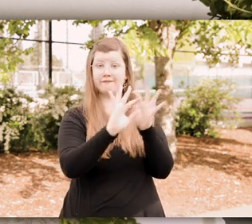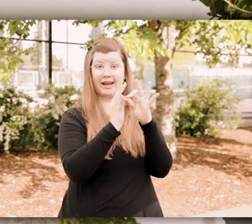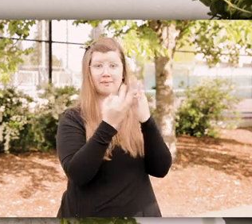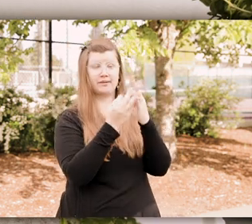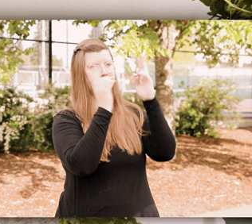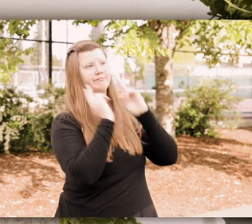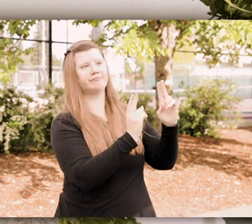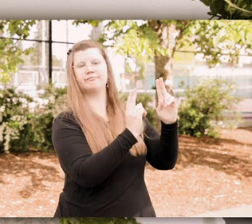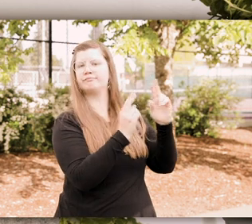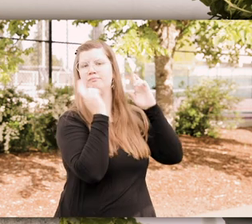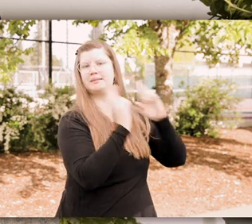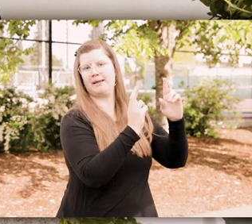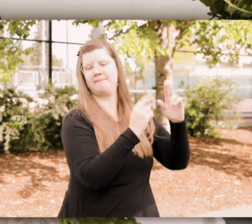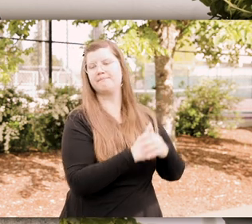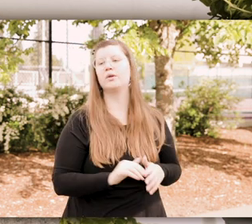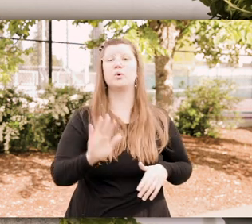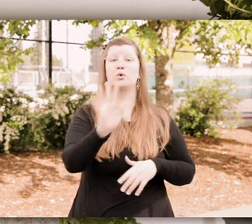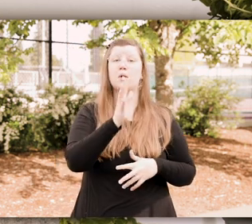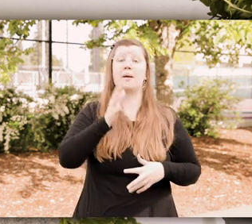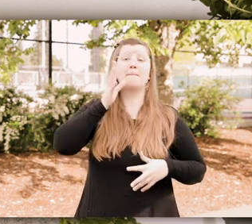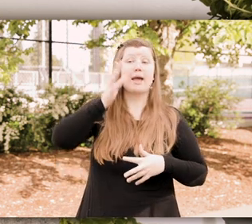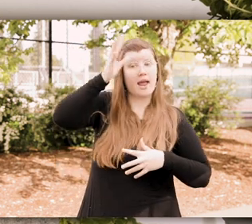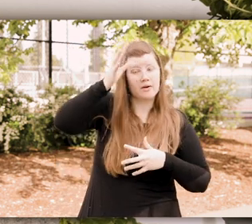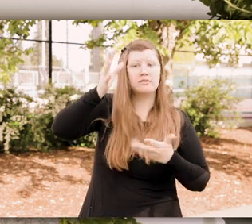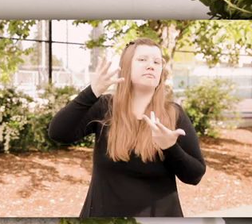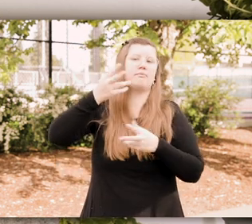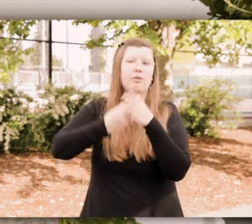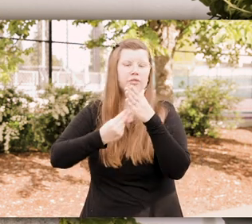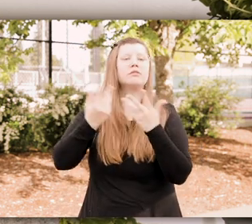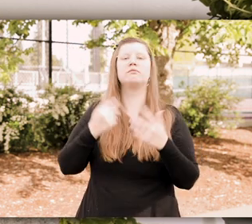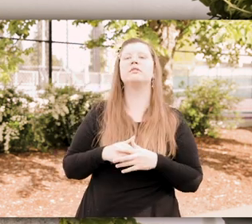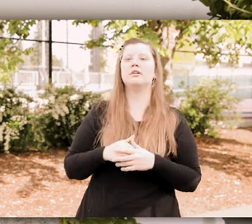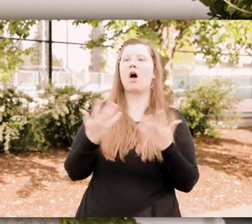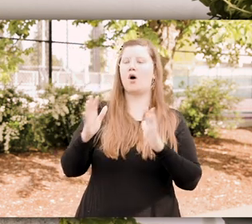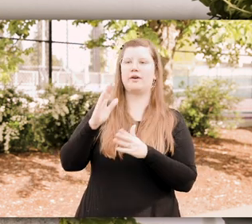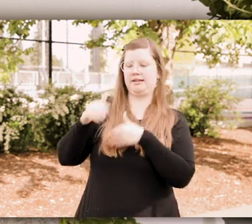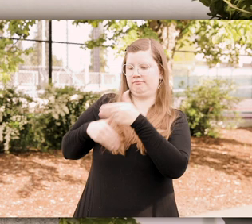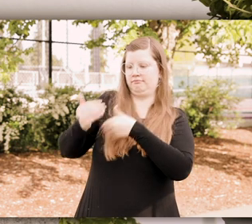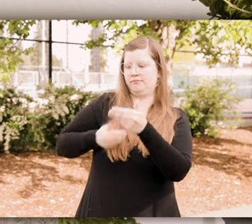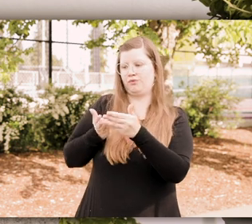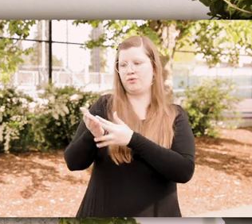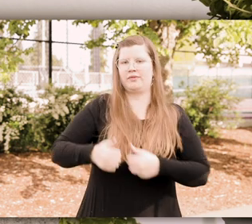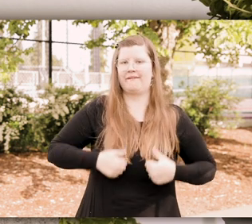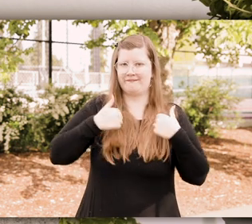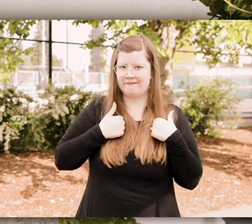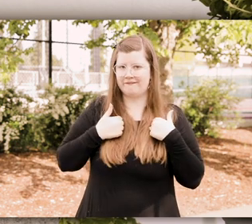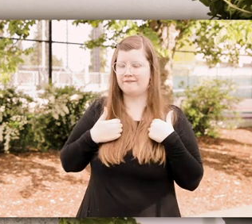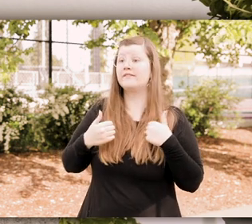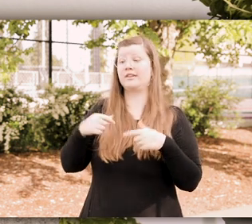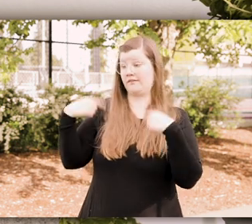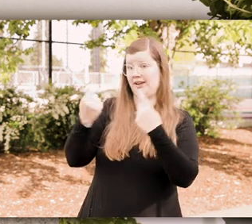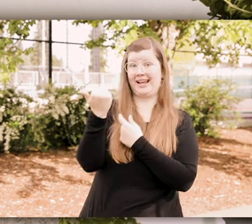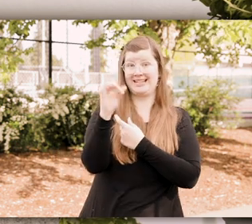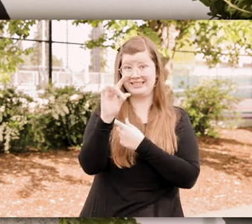way through their experience for 18 years. Today, look them in the eye,